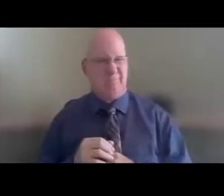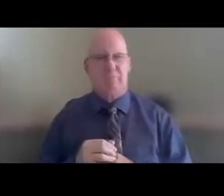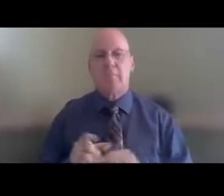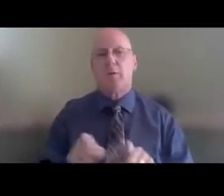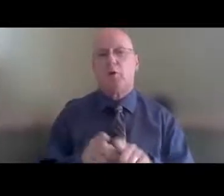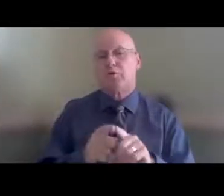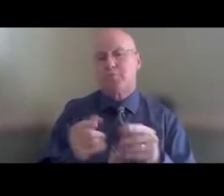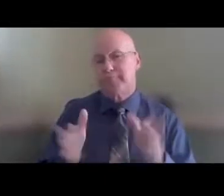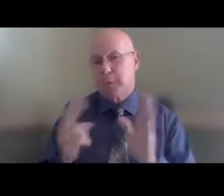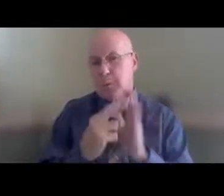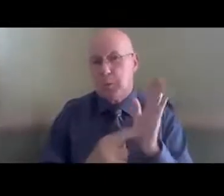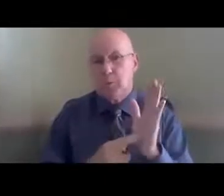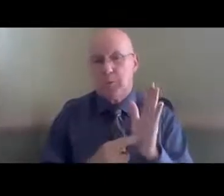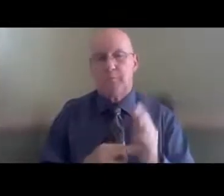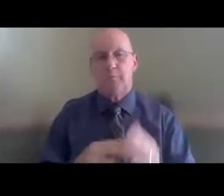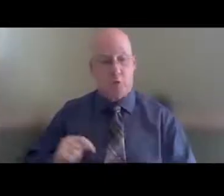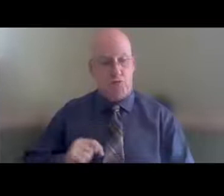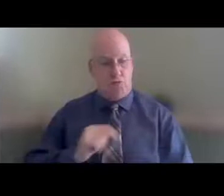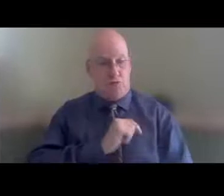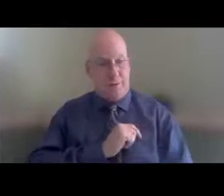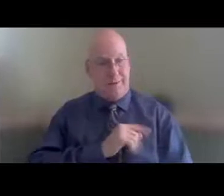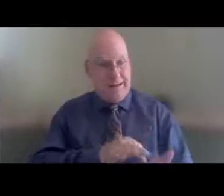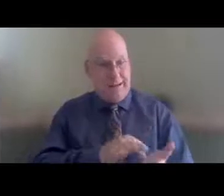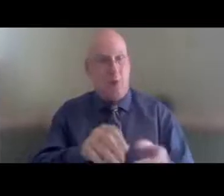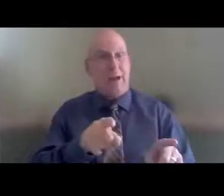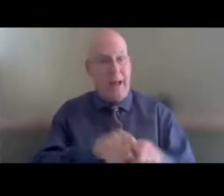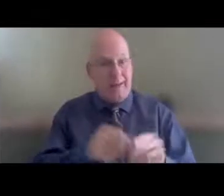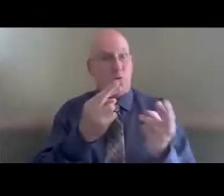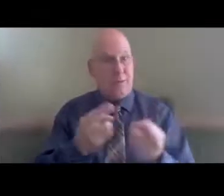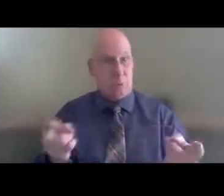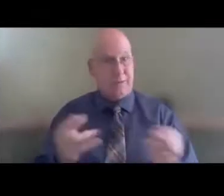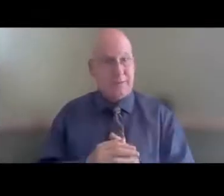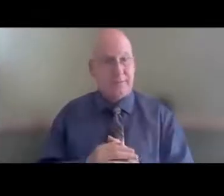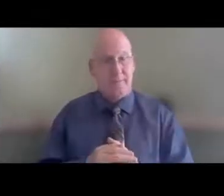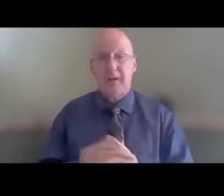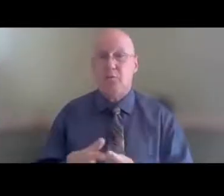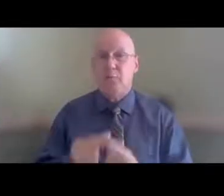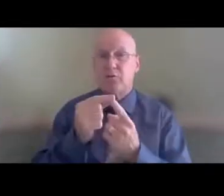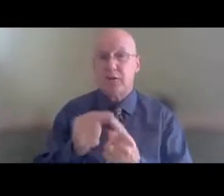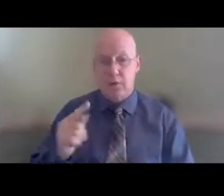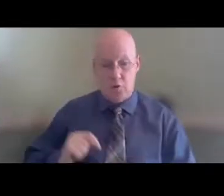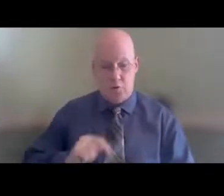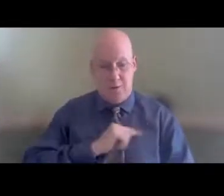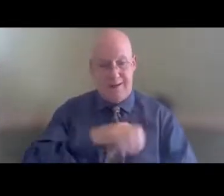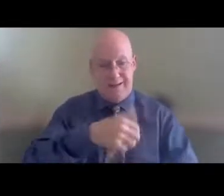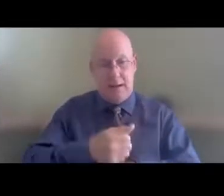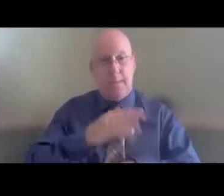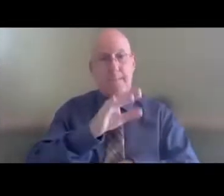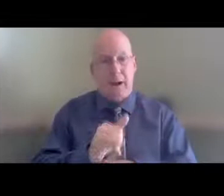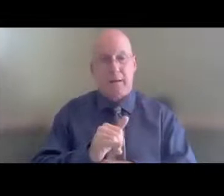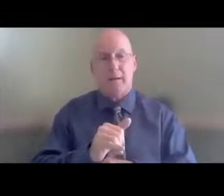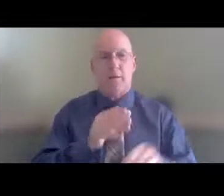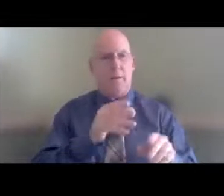that trusts count as a resource. In particular, a trust that might be set up by the beneficiary, him